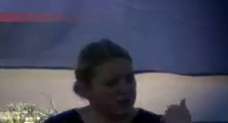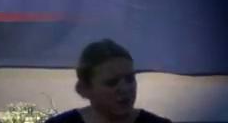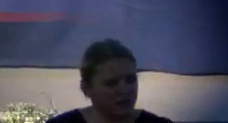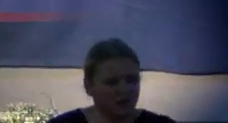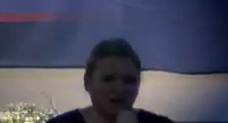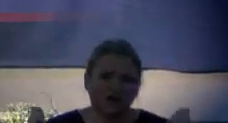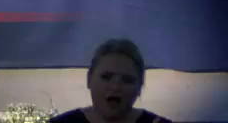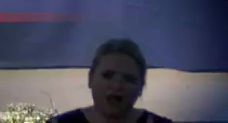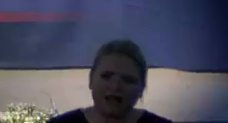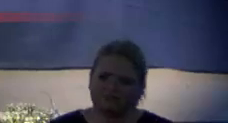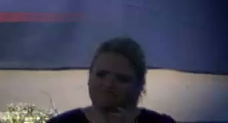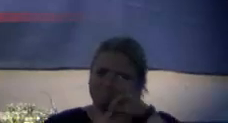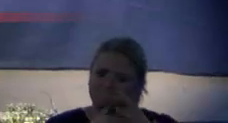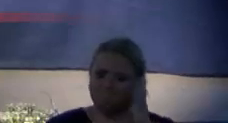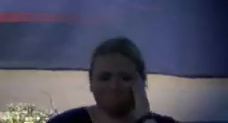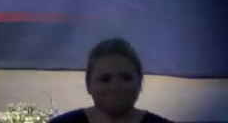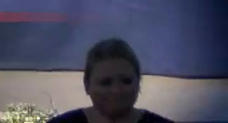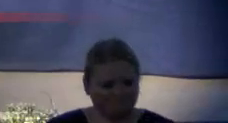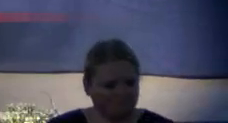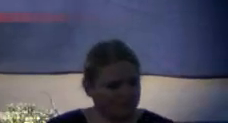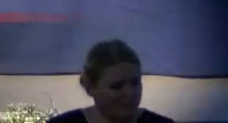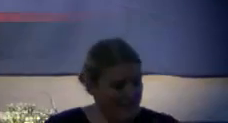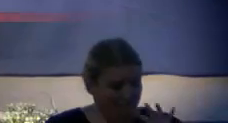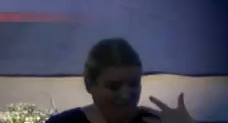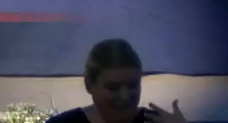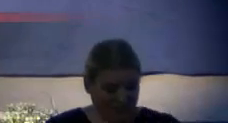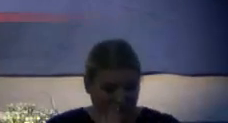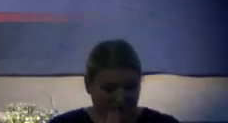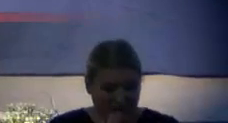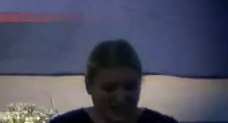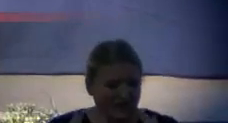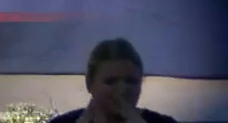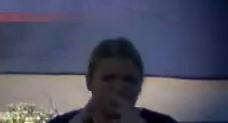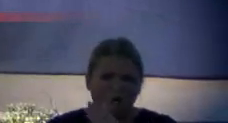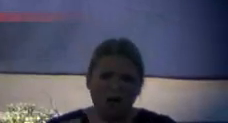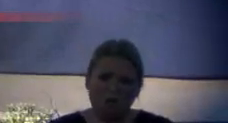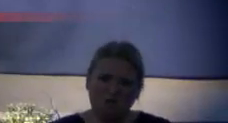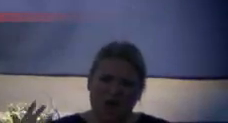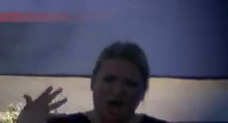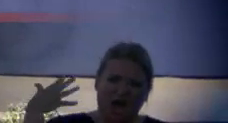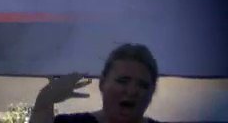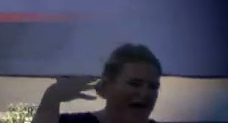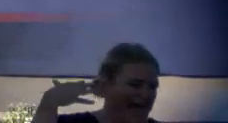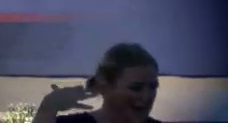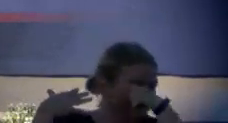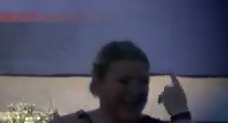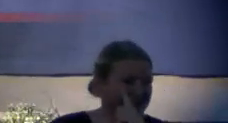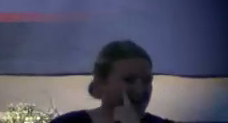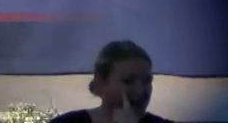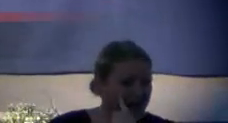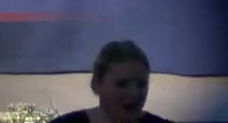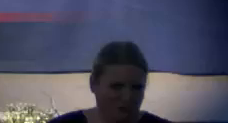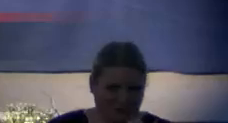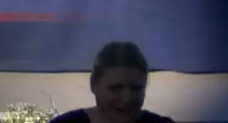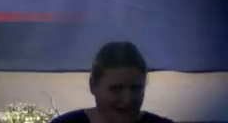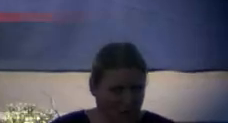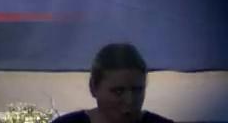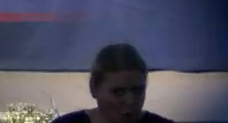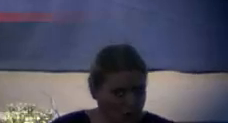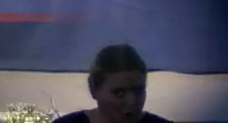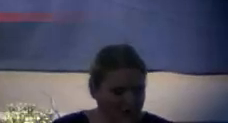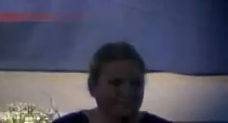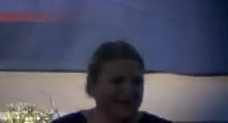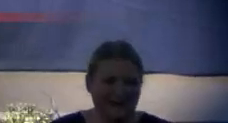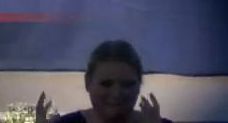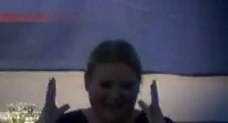make us qualified. Like how in fifth grade, I was attacked by a football and it left me with a nasty black eye and a deep fear for sports. But there